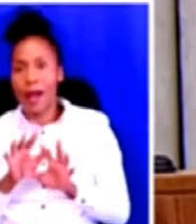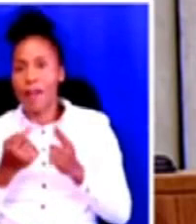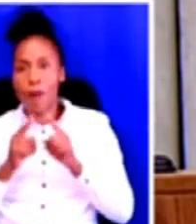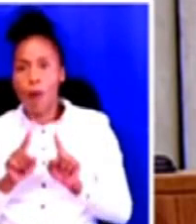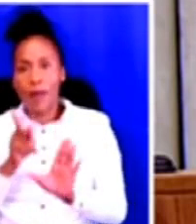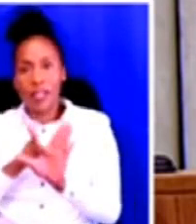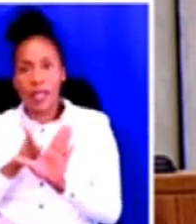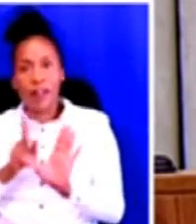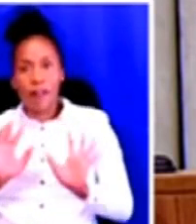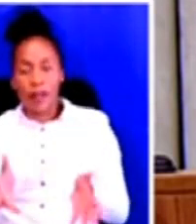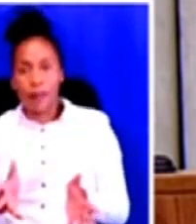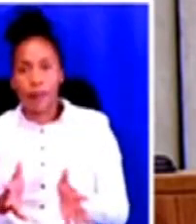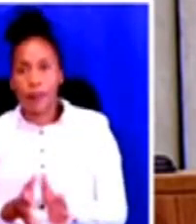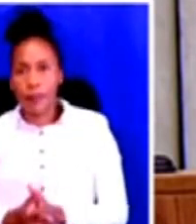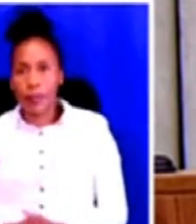We have been